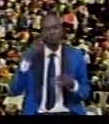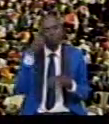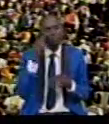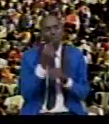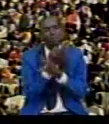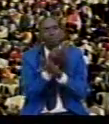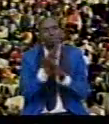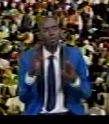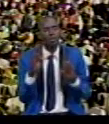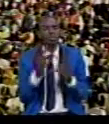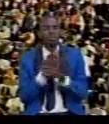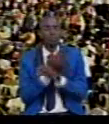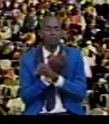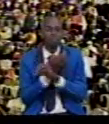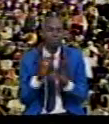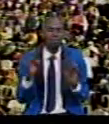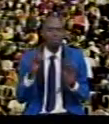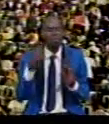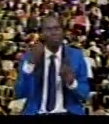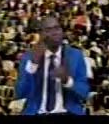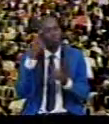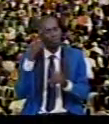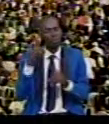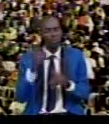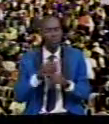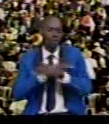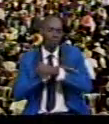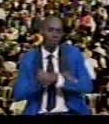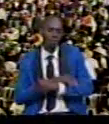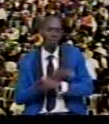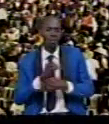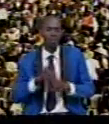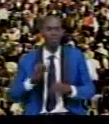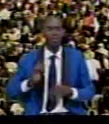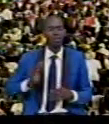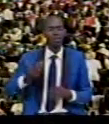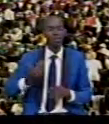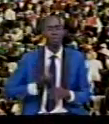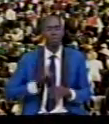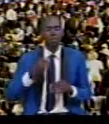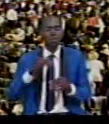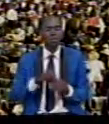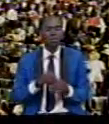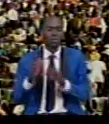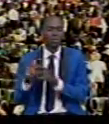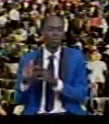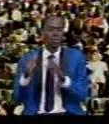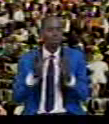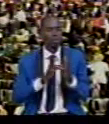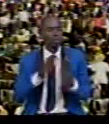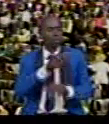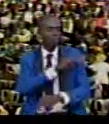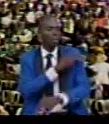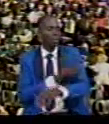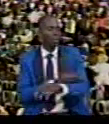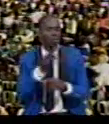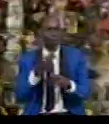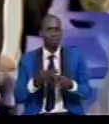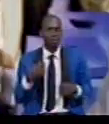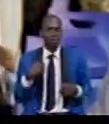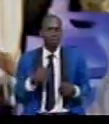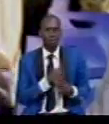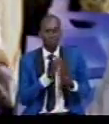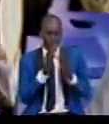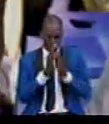for the peace of mind, for the rest in their soul. In Jesus' mighty name we pray.